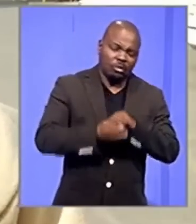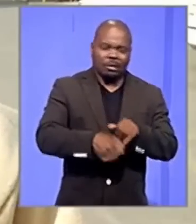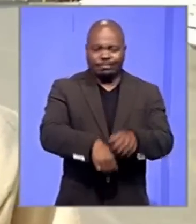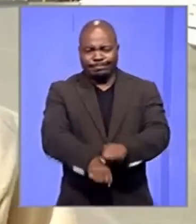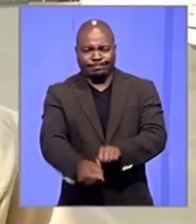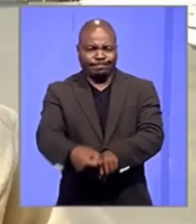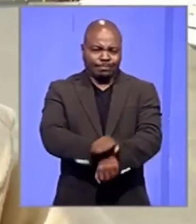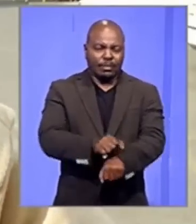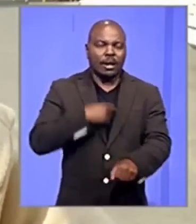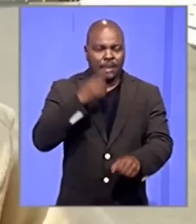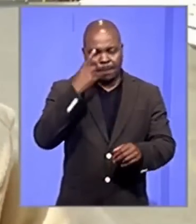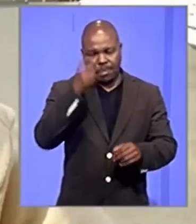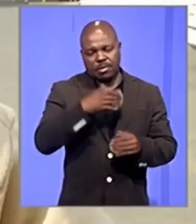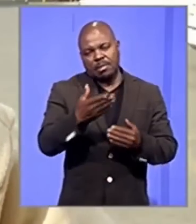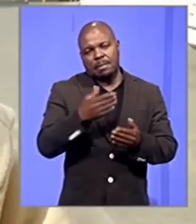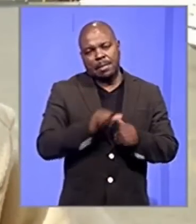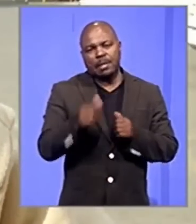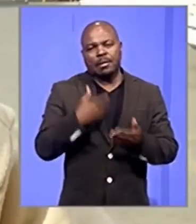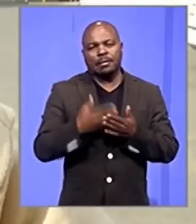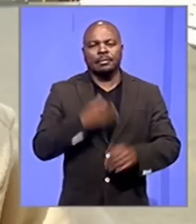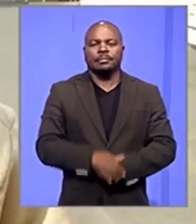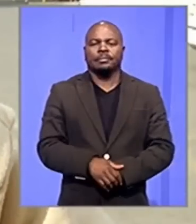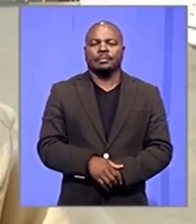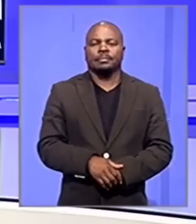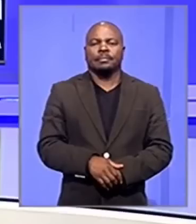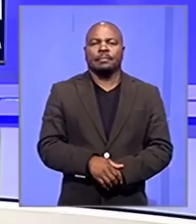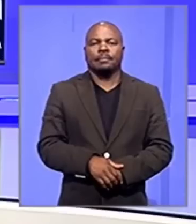think they can do better.